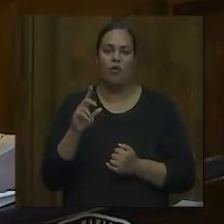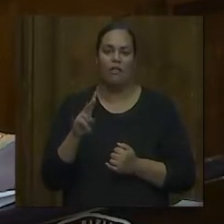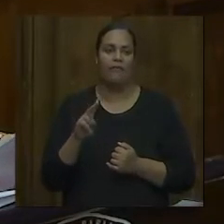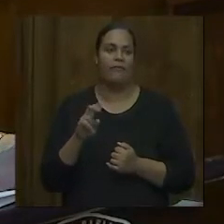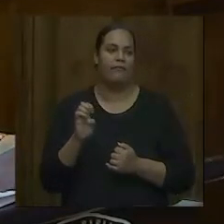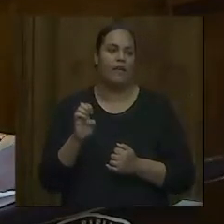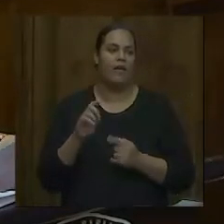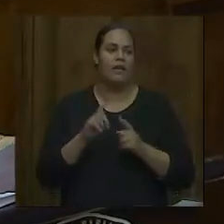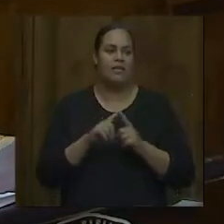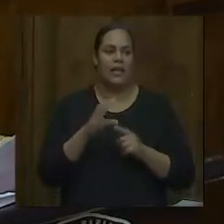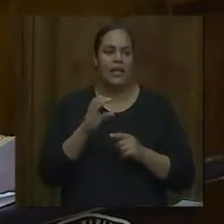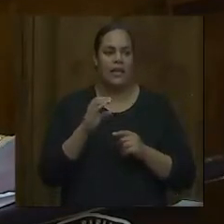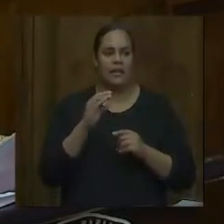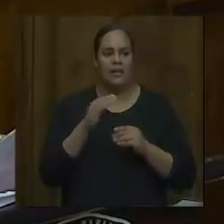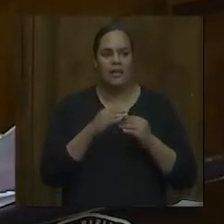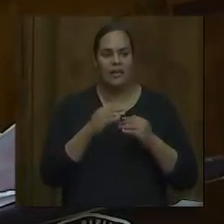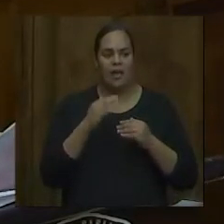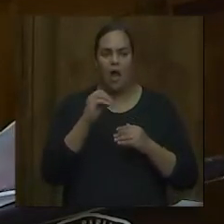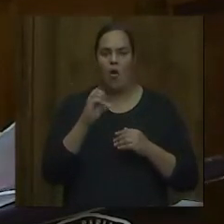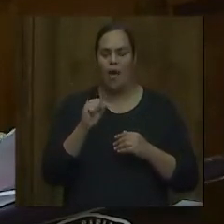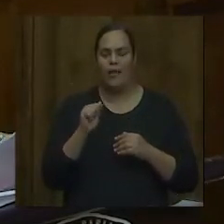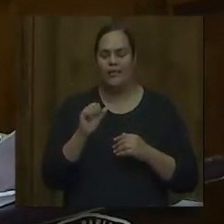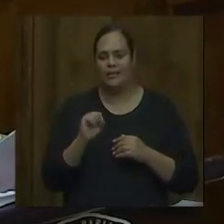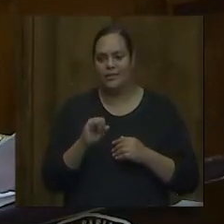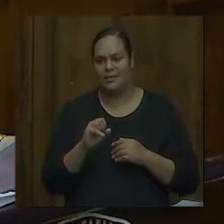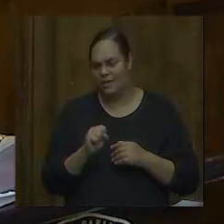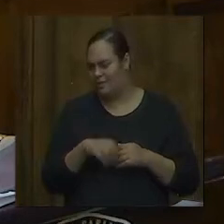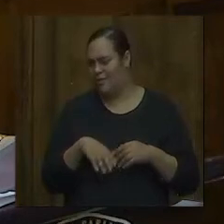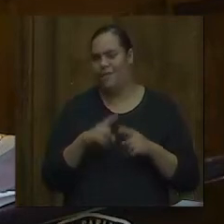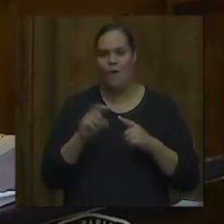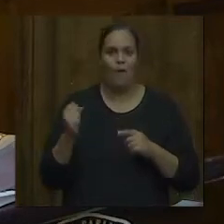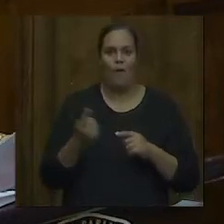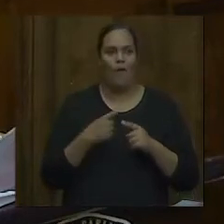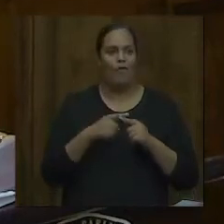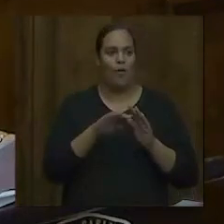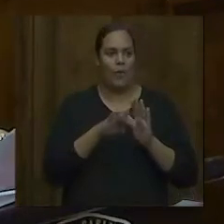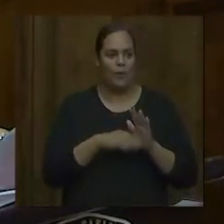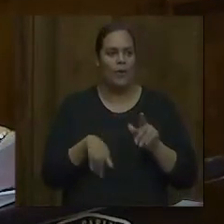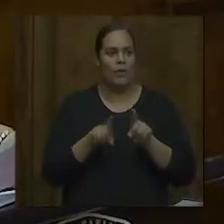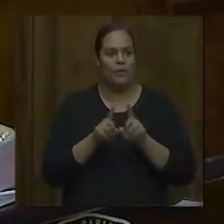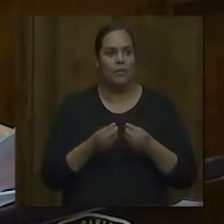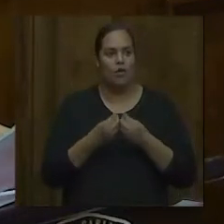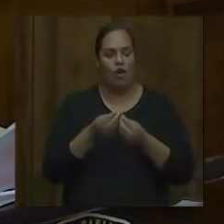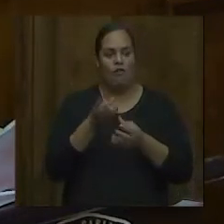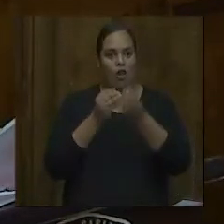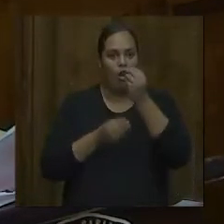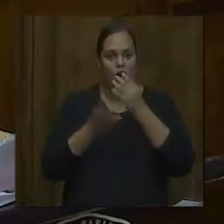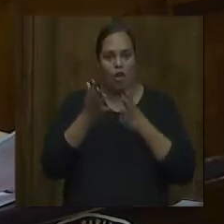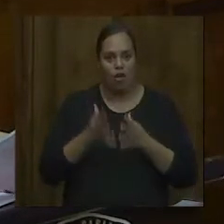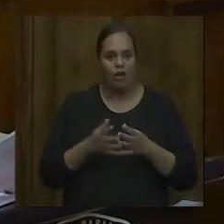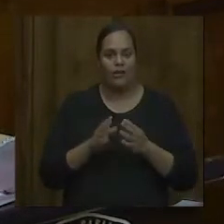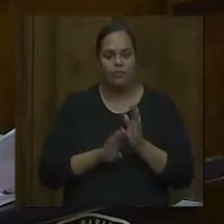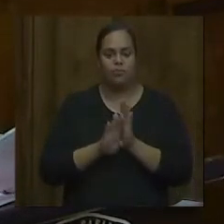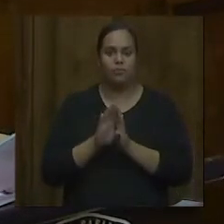Sport, CAT for All, and OASIS to contribute to the sustainability of the MOT program, as well as to offer our learners increased